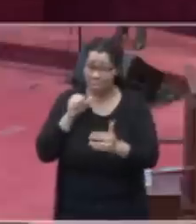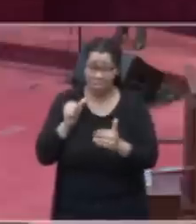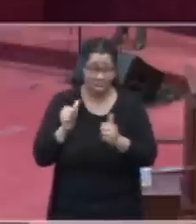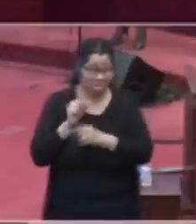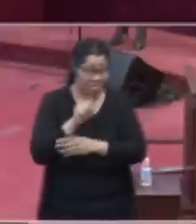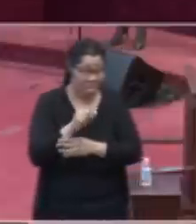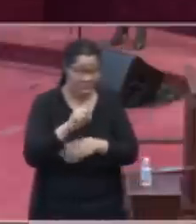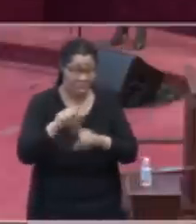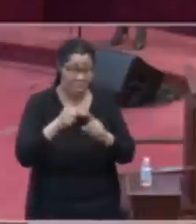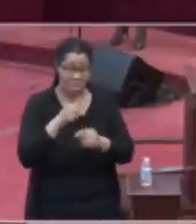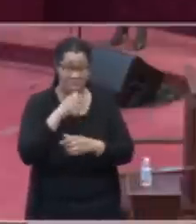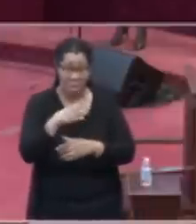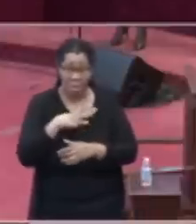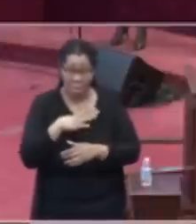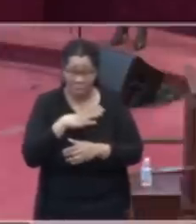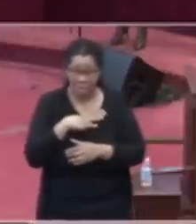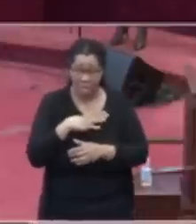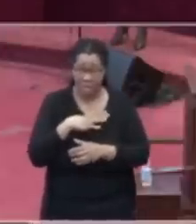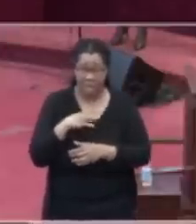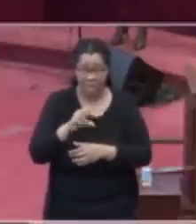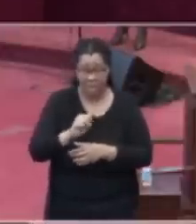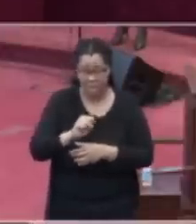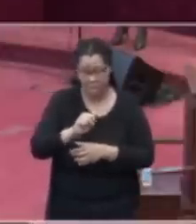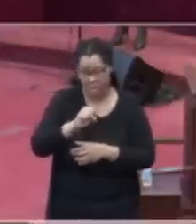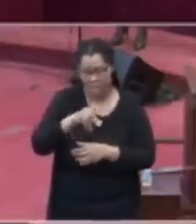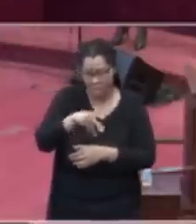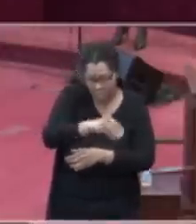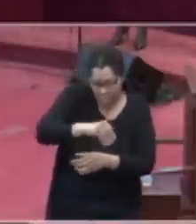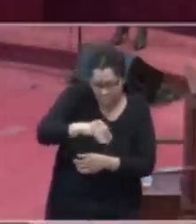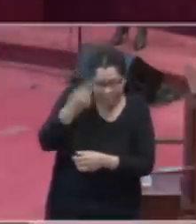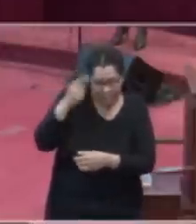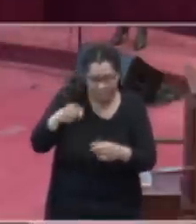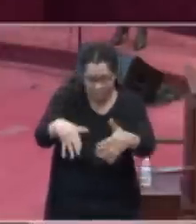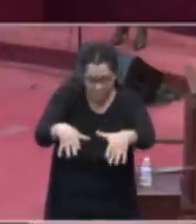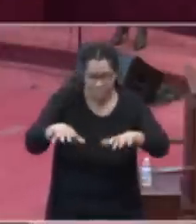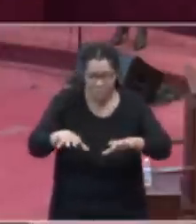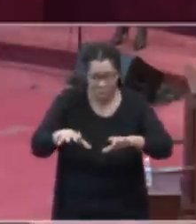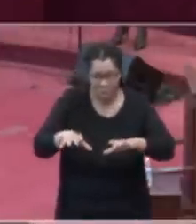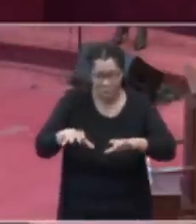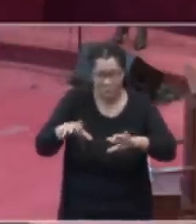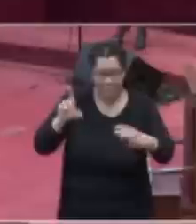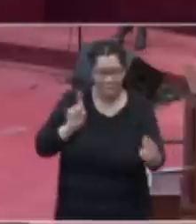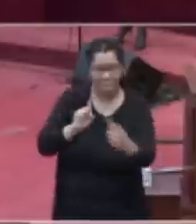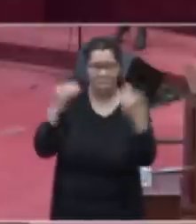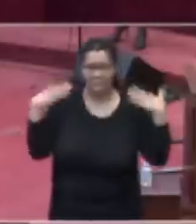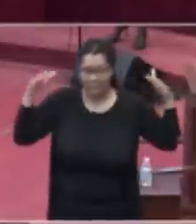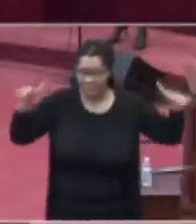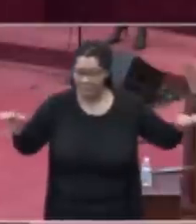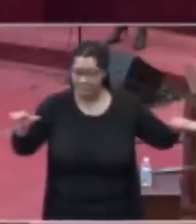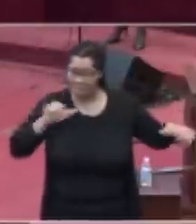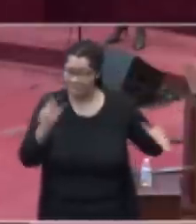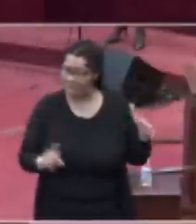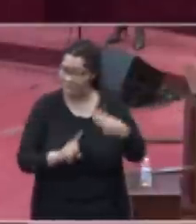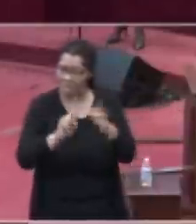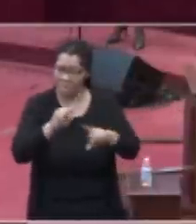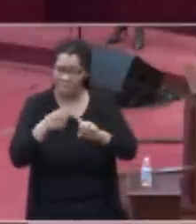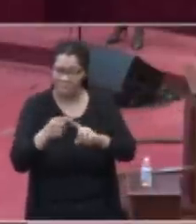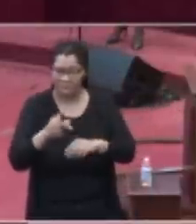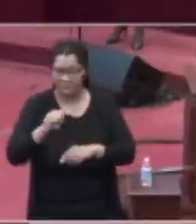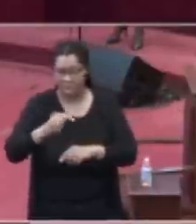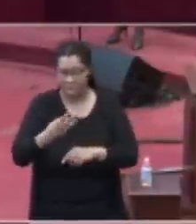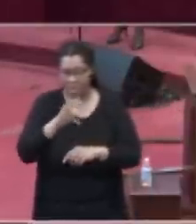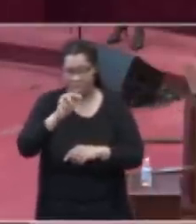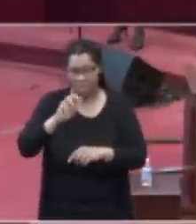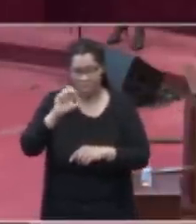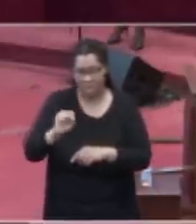when the women were taking the spices to the tomb and then had to encounter the angel. I didn't show up when Thomas was